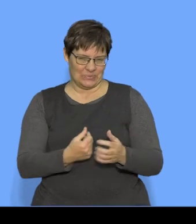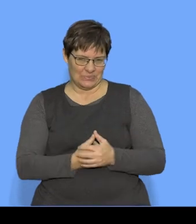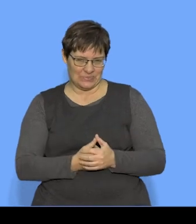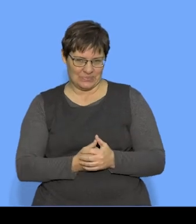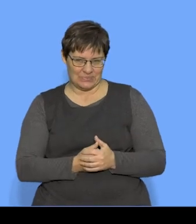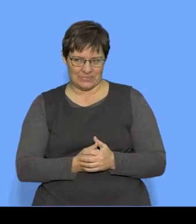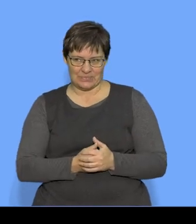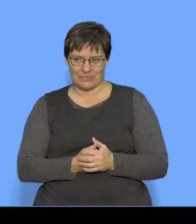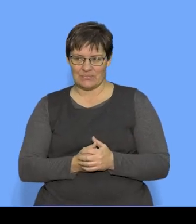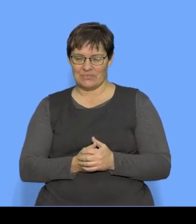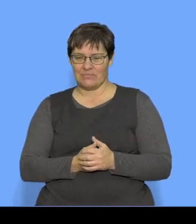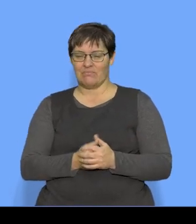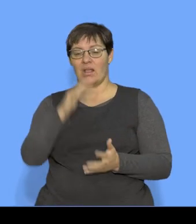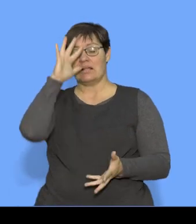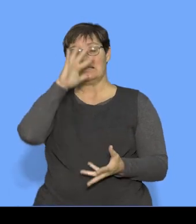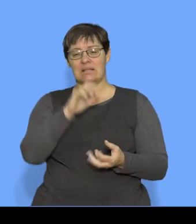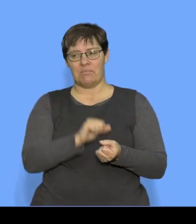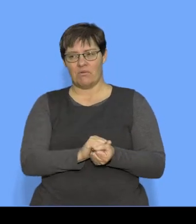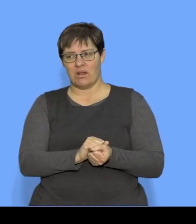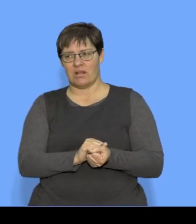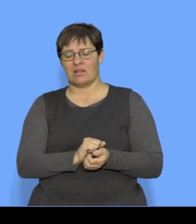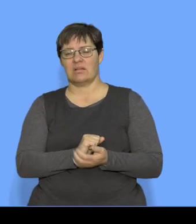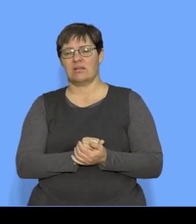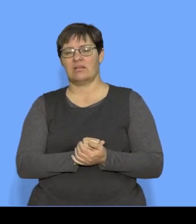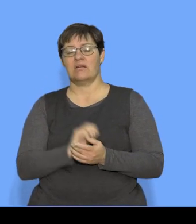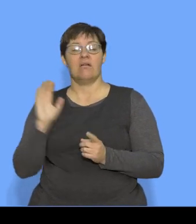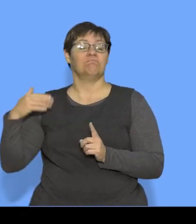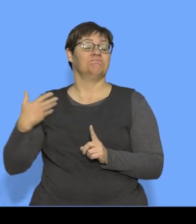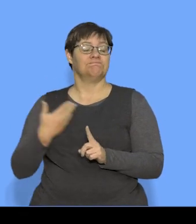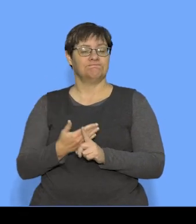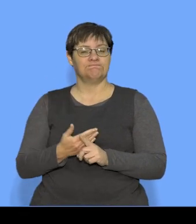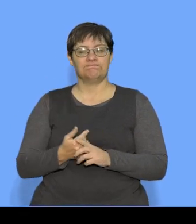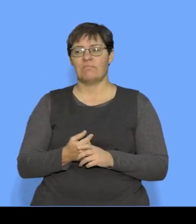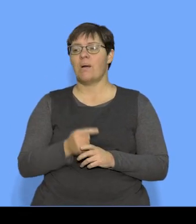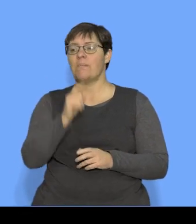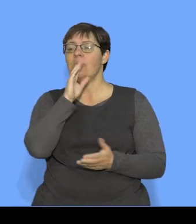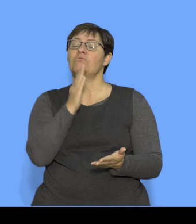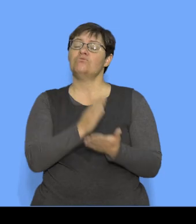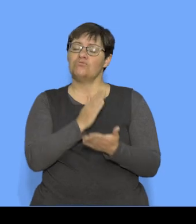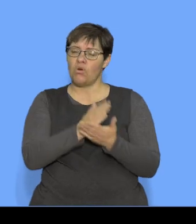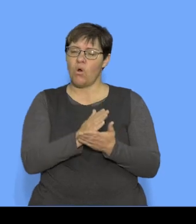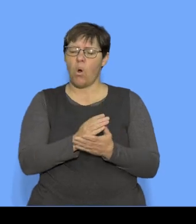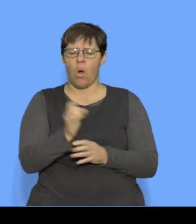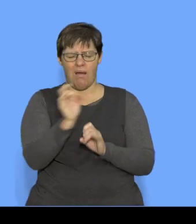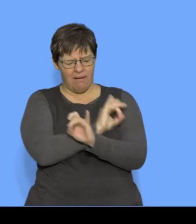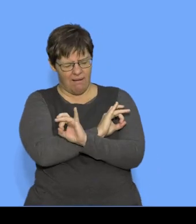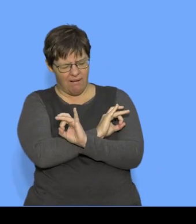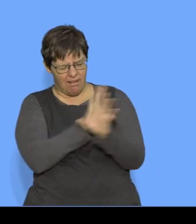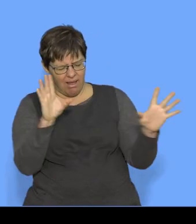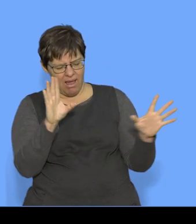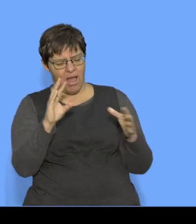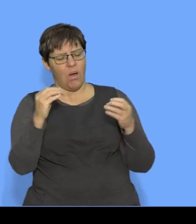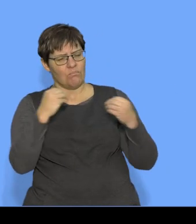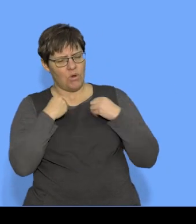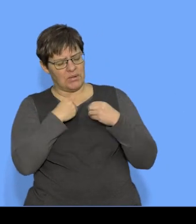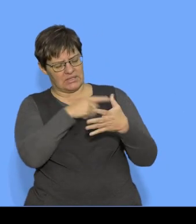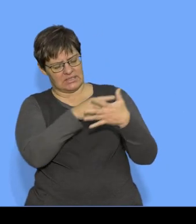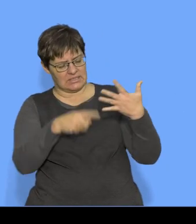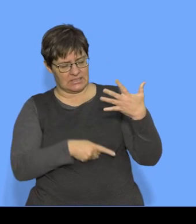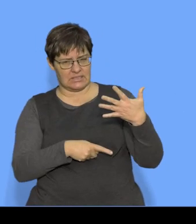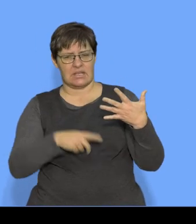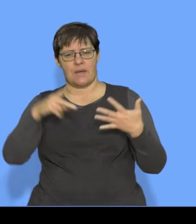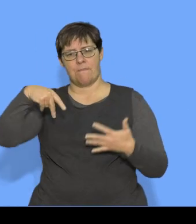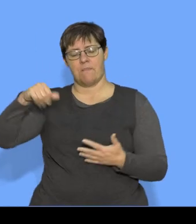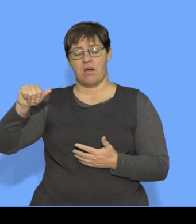you are capable of doing it. Now, just to summarize what we've looked at so far, please make sure you are very familiar with